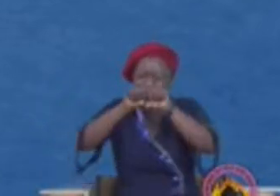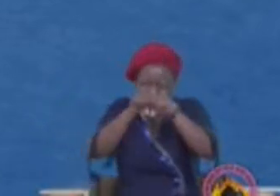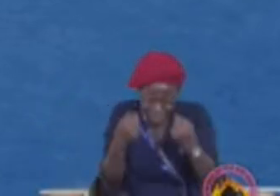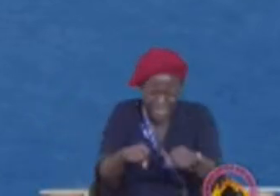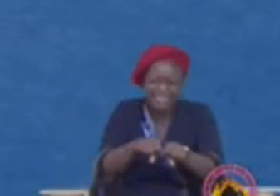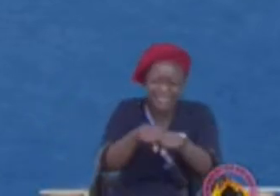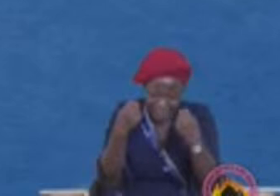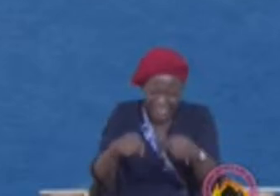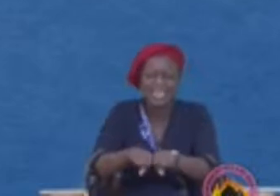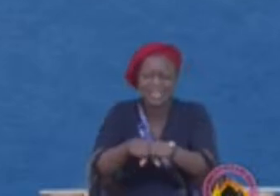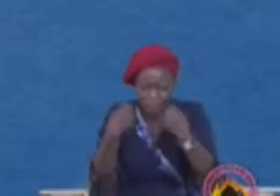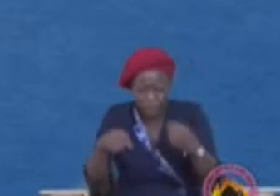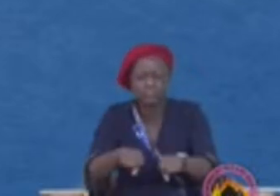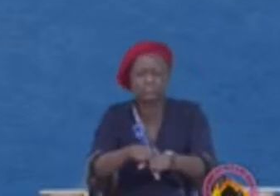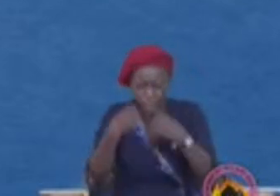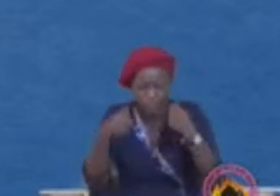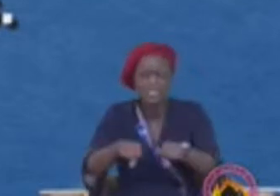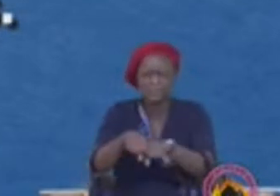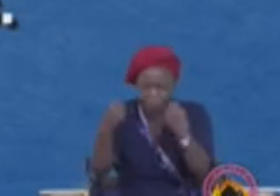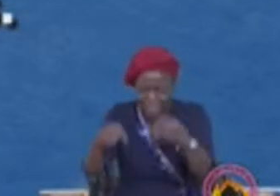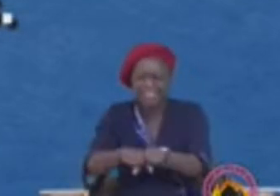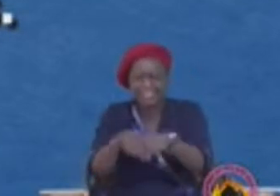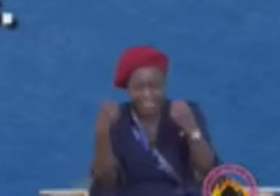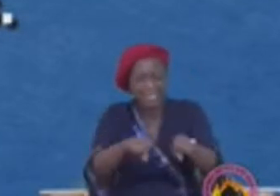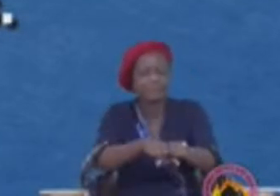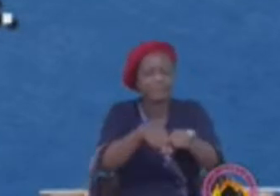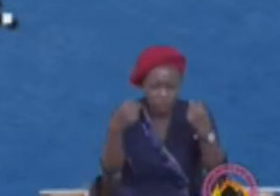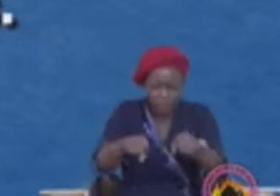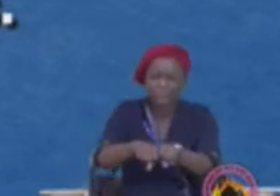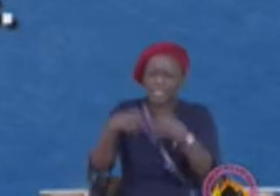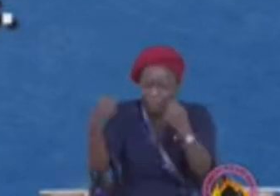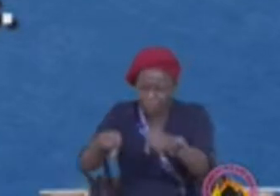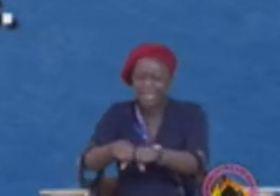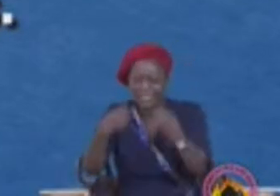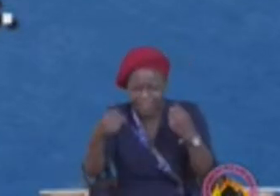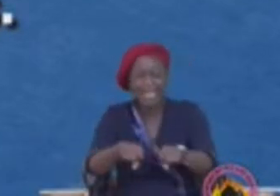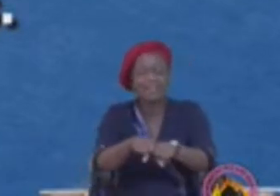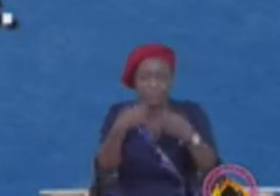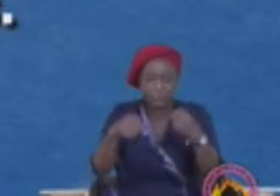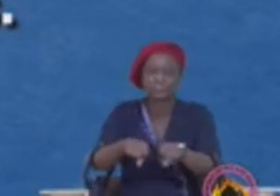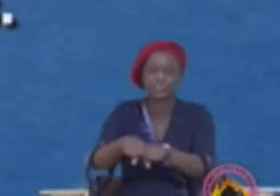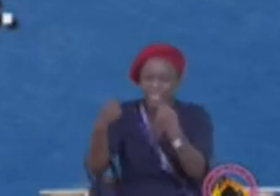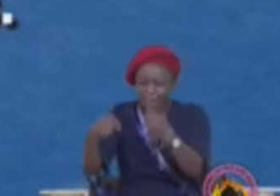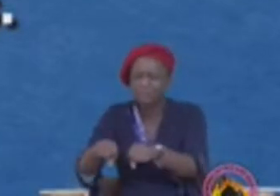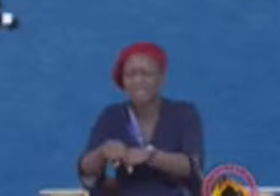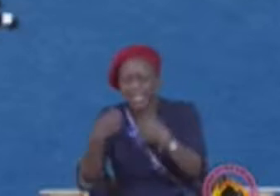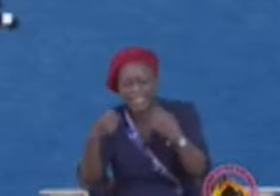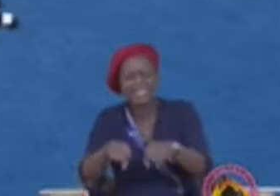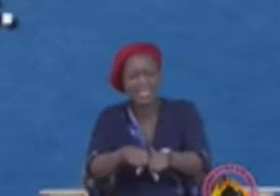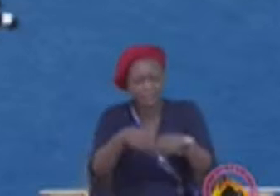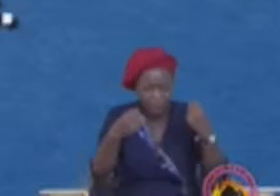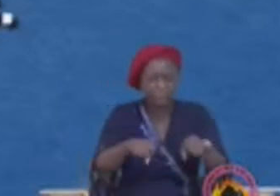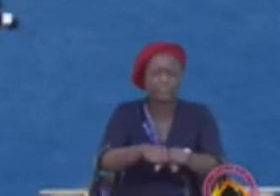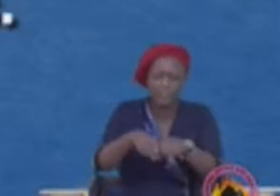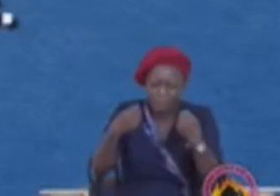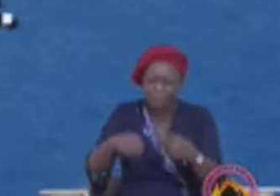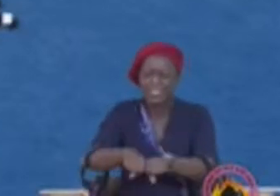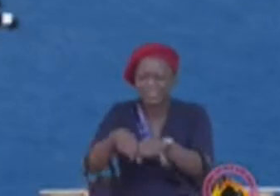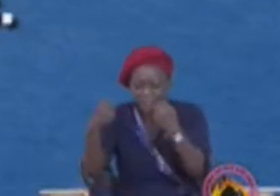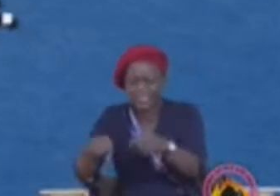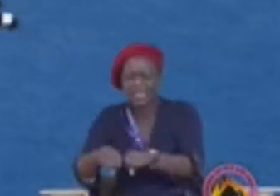in the name of Jesus. Command them to break. Break, break, break, break, break. Break in the name of Jesus. Break in the name of